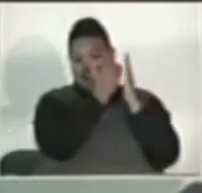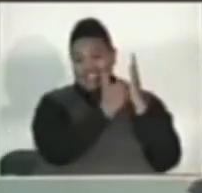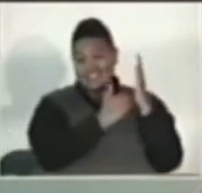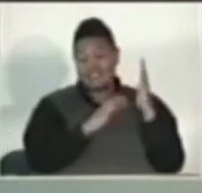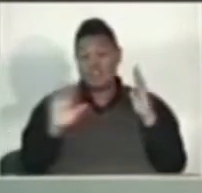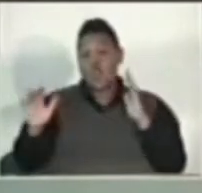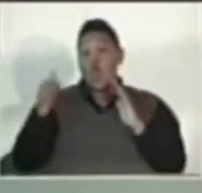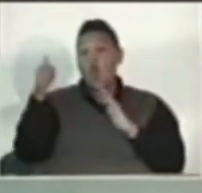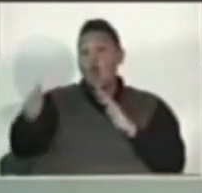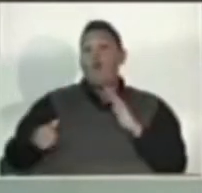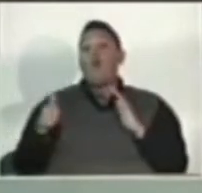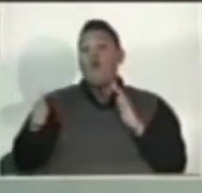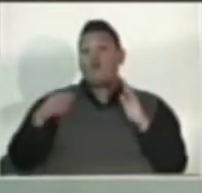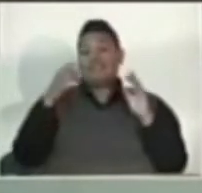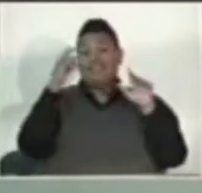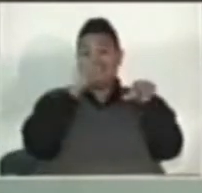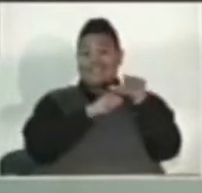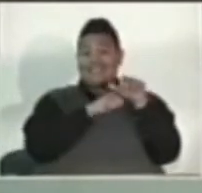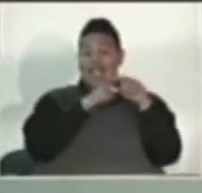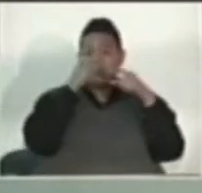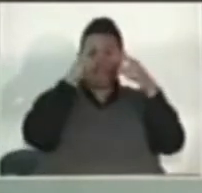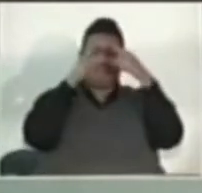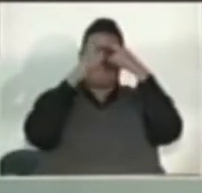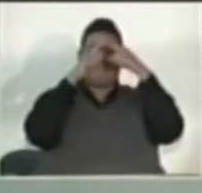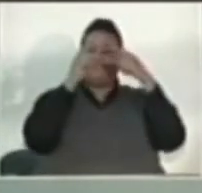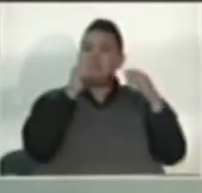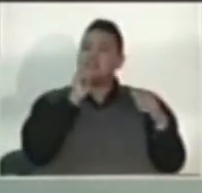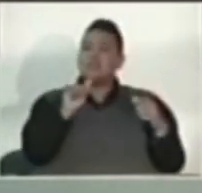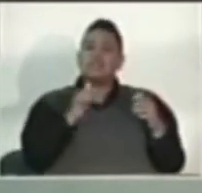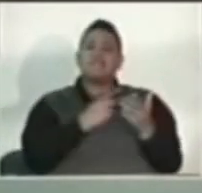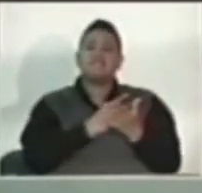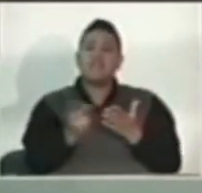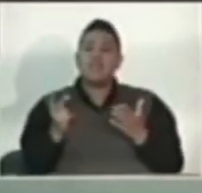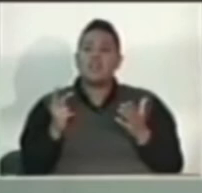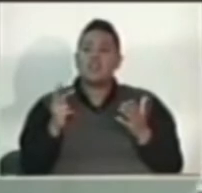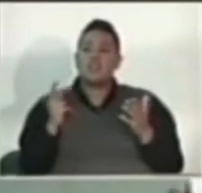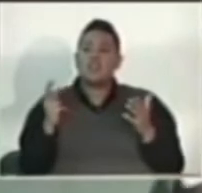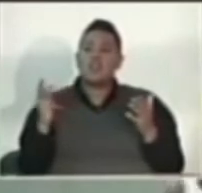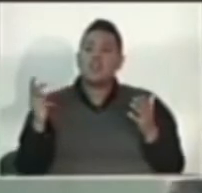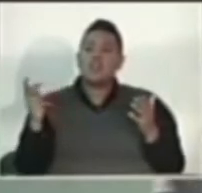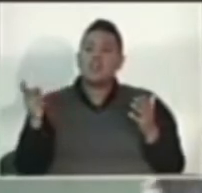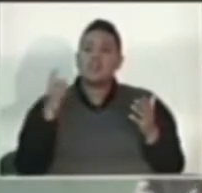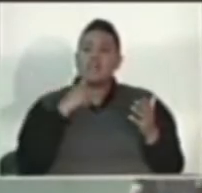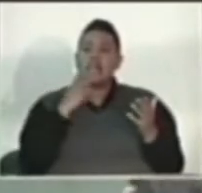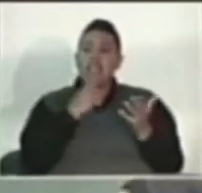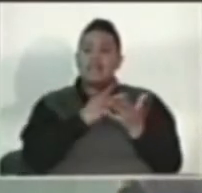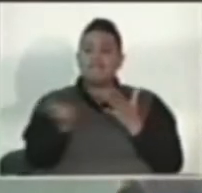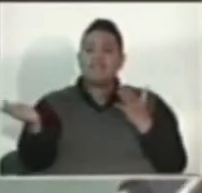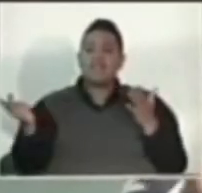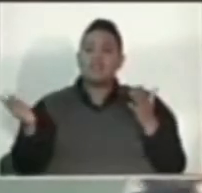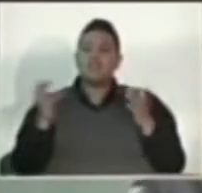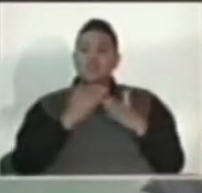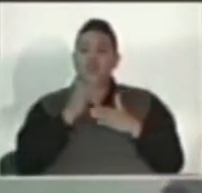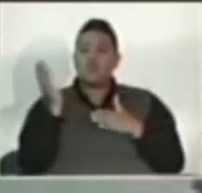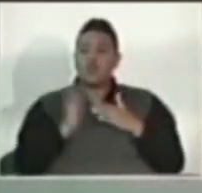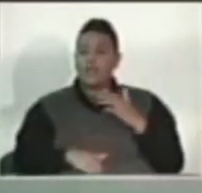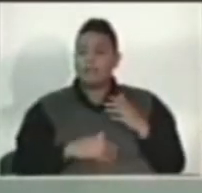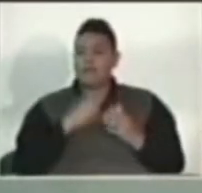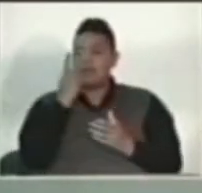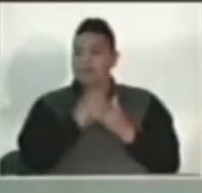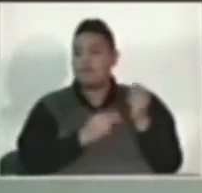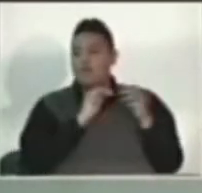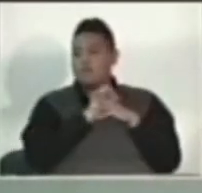timelines, the ministers have failed to complete. And I pluralize the word, Mr. Speaker, I'm speaking to both ministers. I deal with both of them one